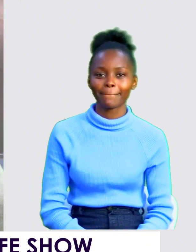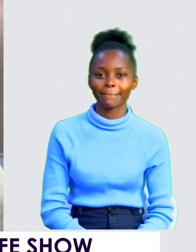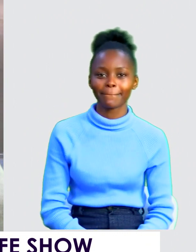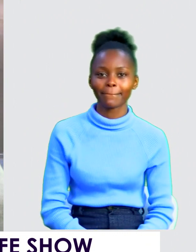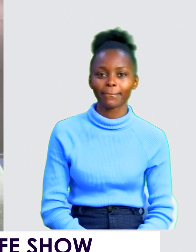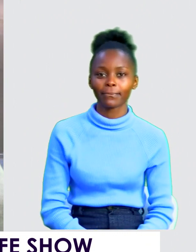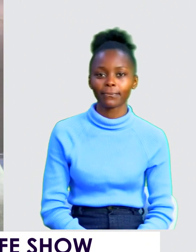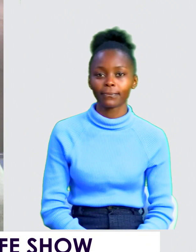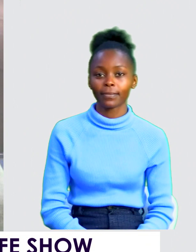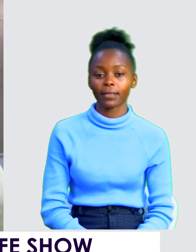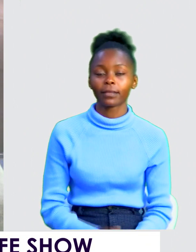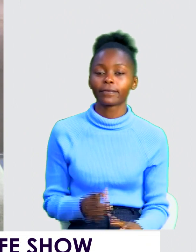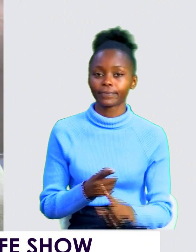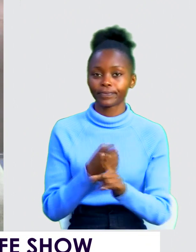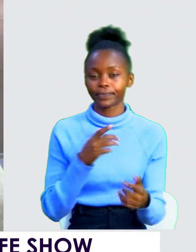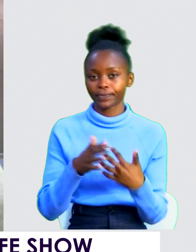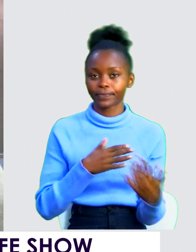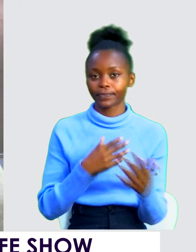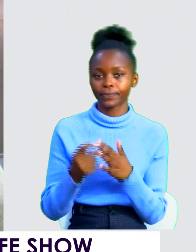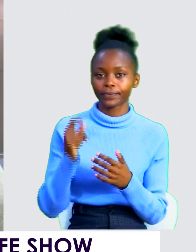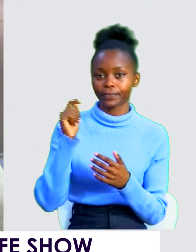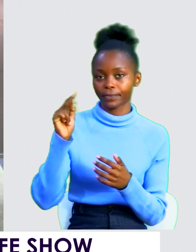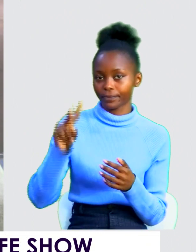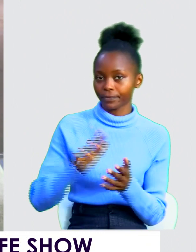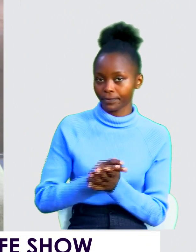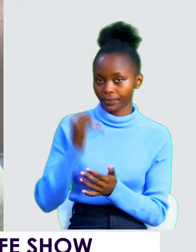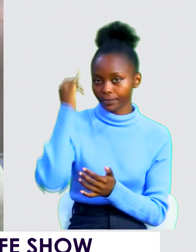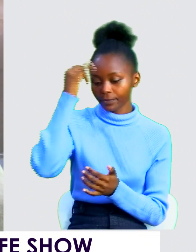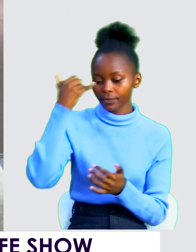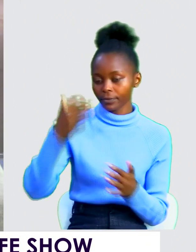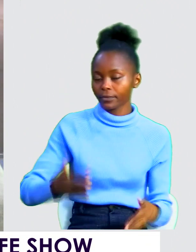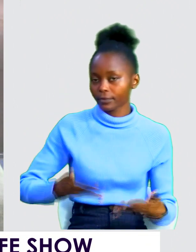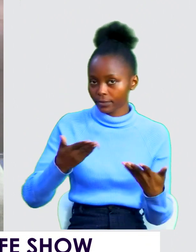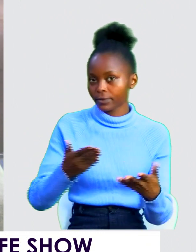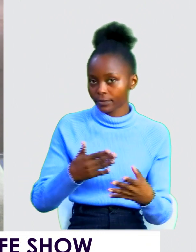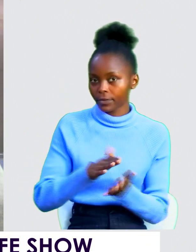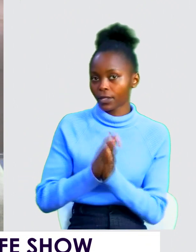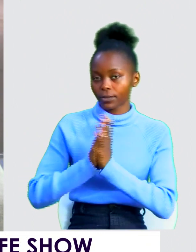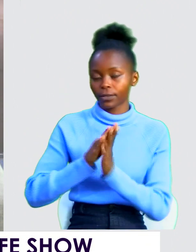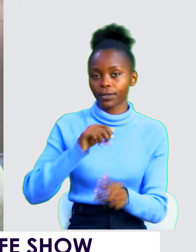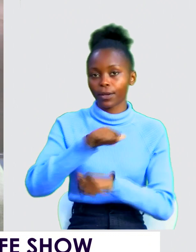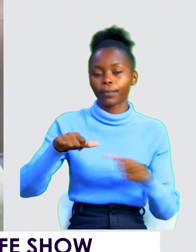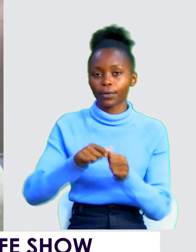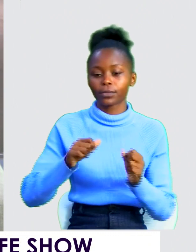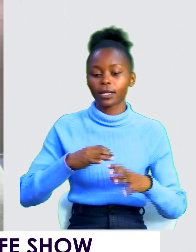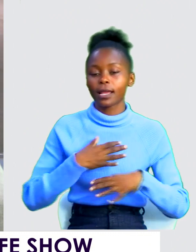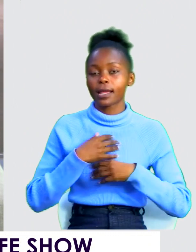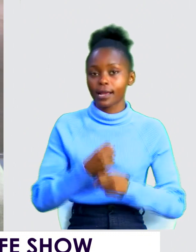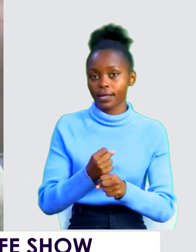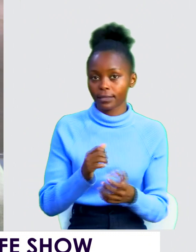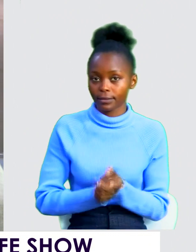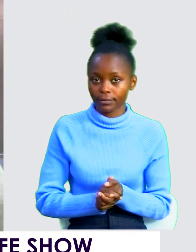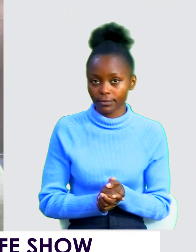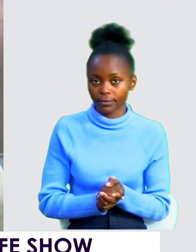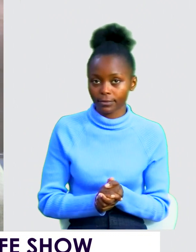From Science Television, JONAH SIMBA presents to you the story of courage. This is the story from a high school